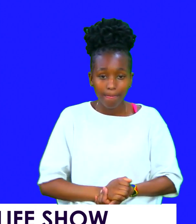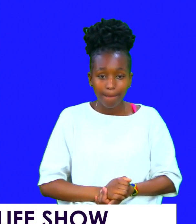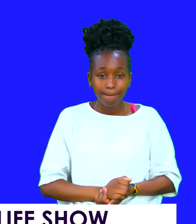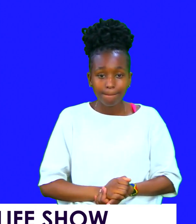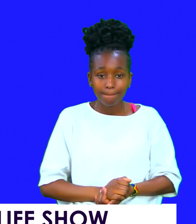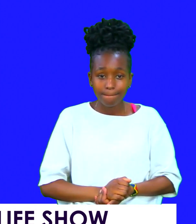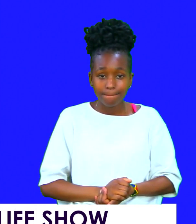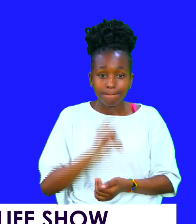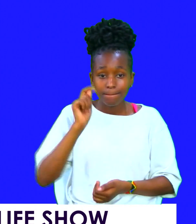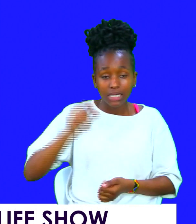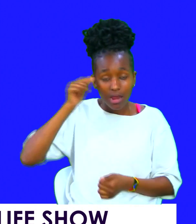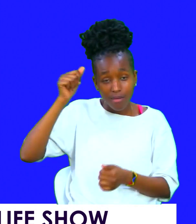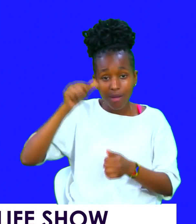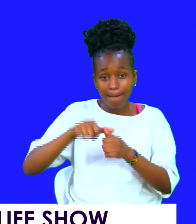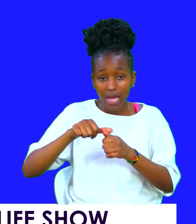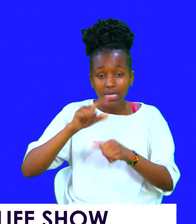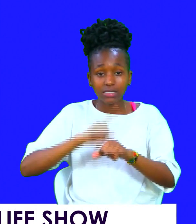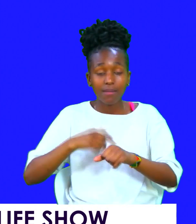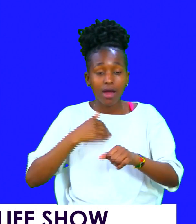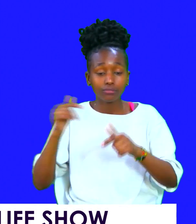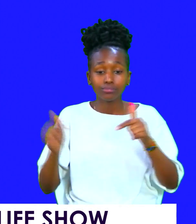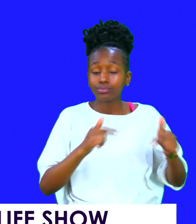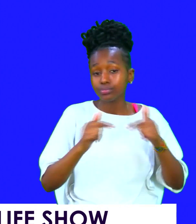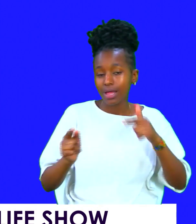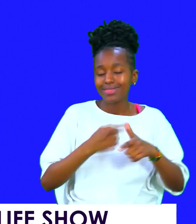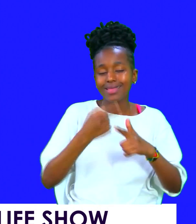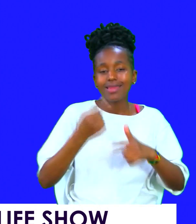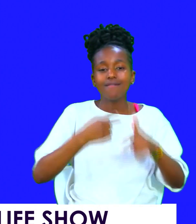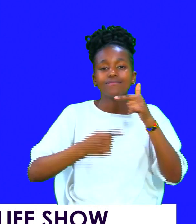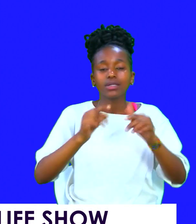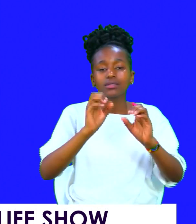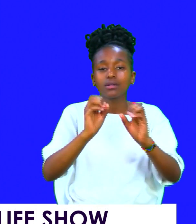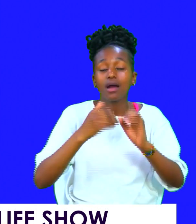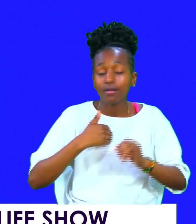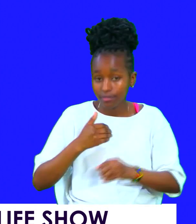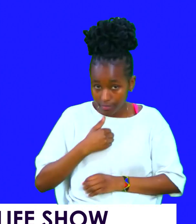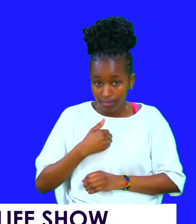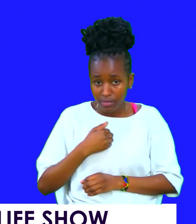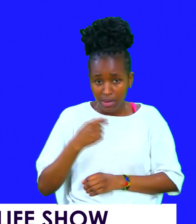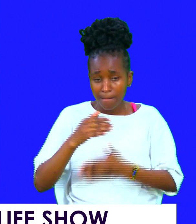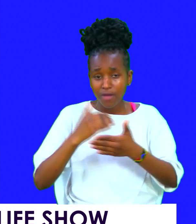in the war that lies victory. The battle was in winning those